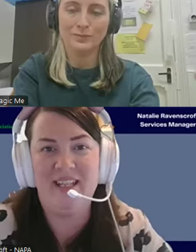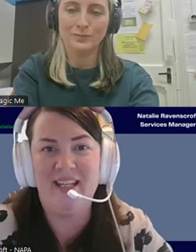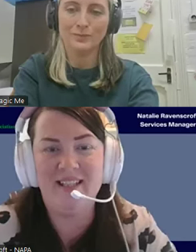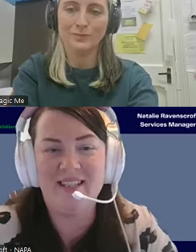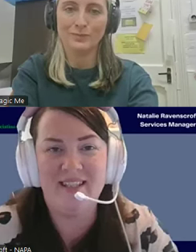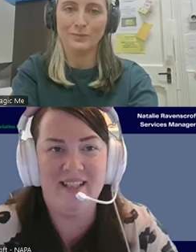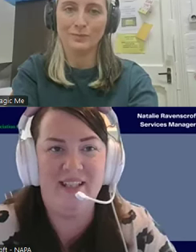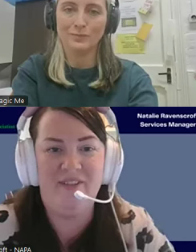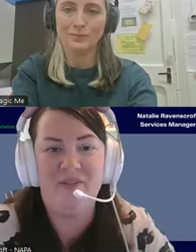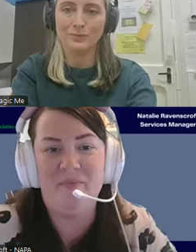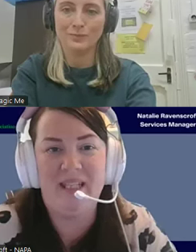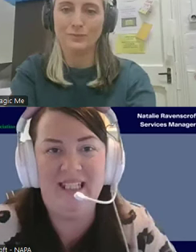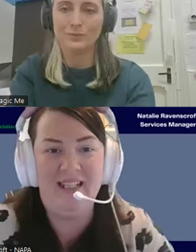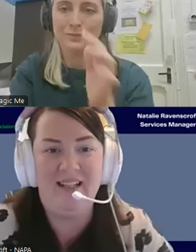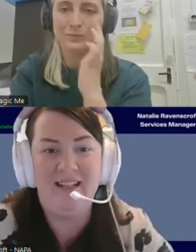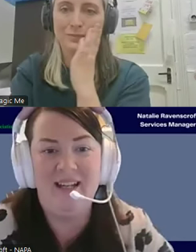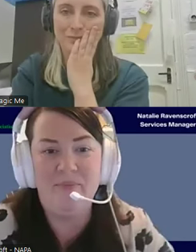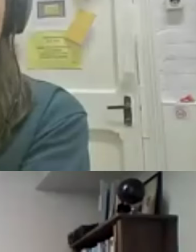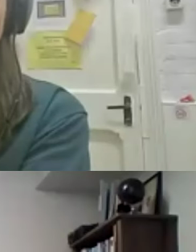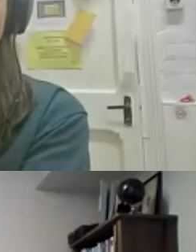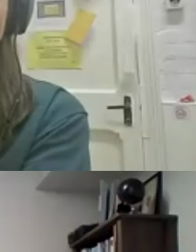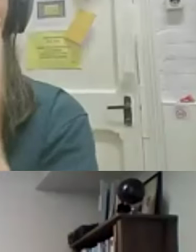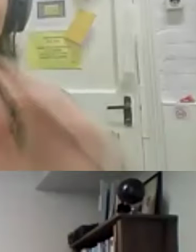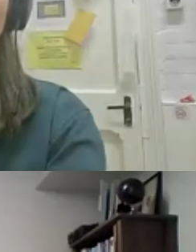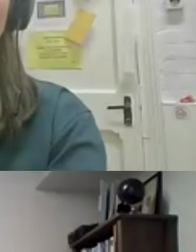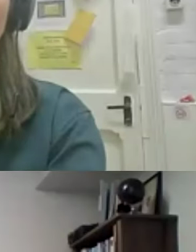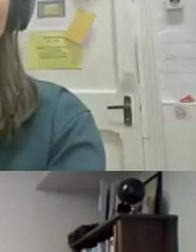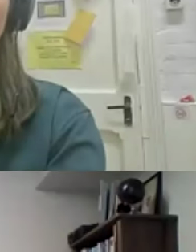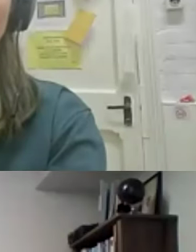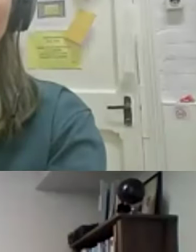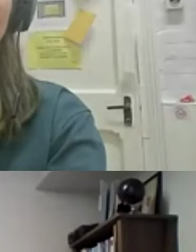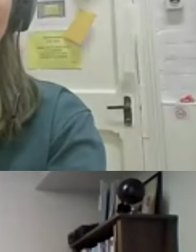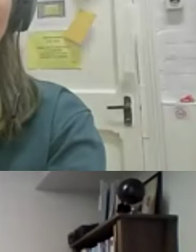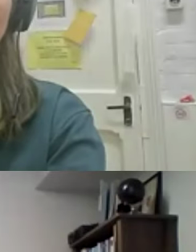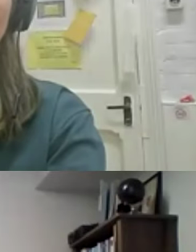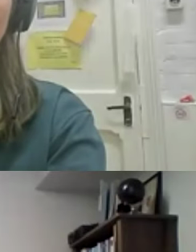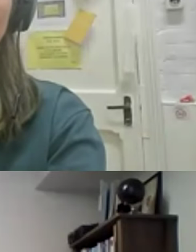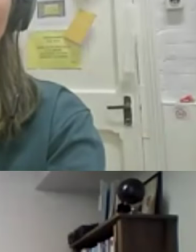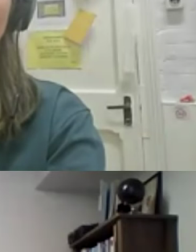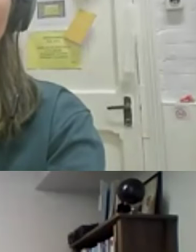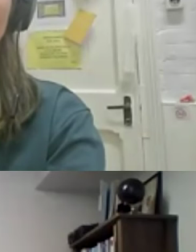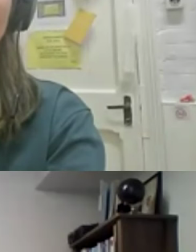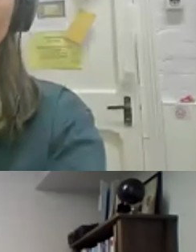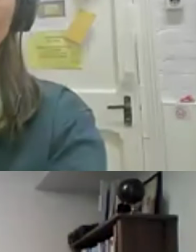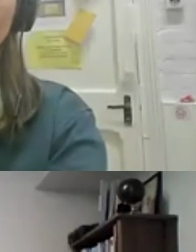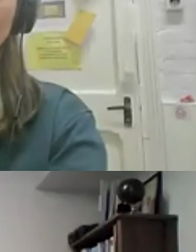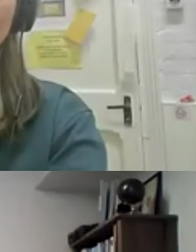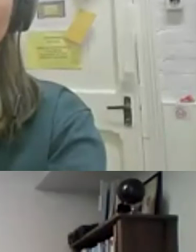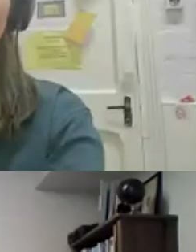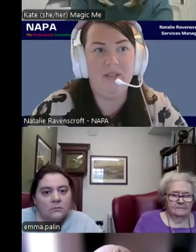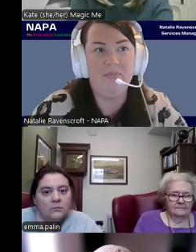Thank you, Kate, and thank you for everyone being here. I'm just going to share my PowerPoint with you all so that we